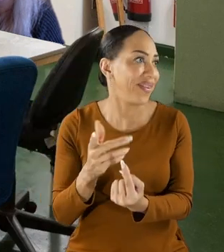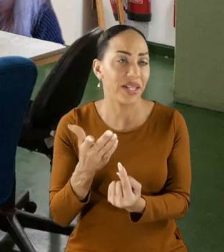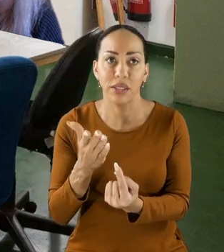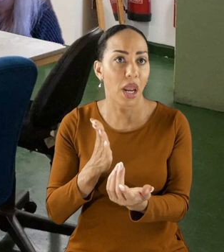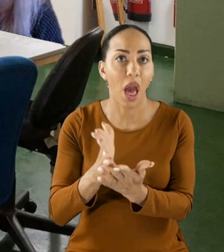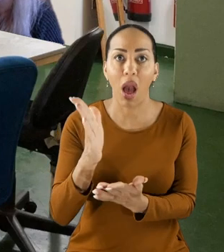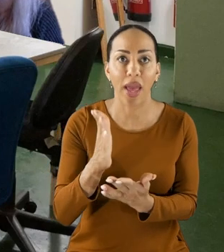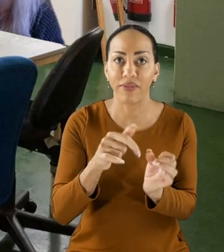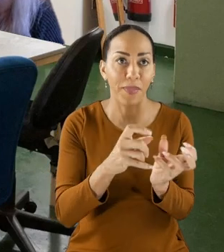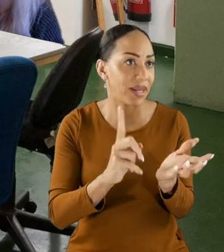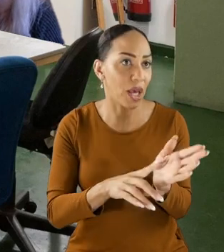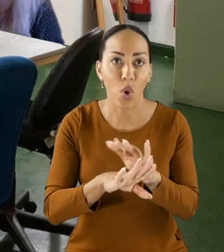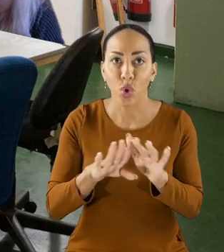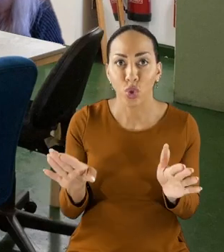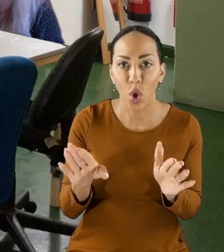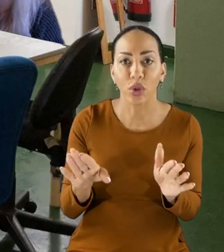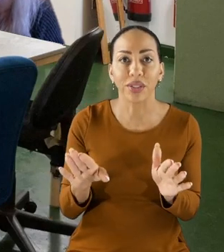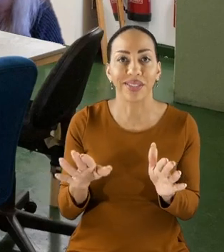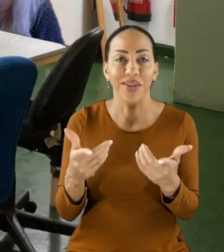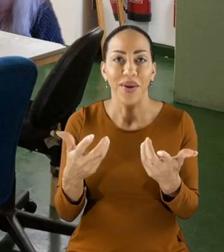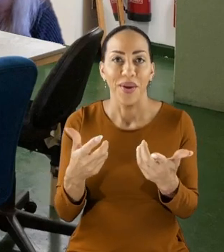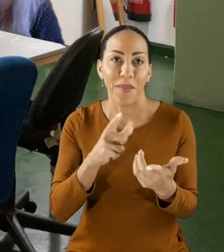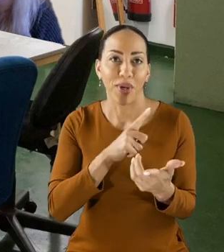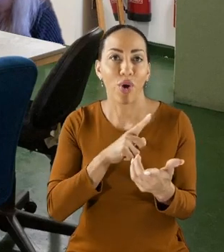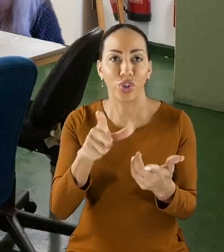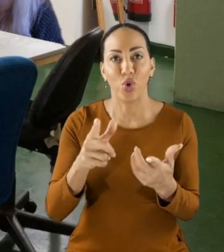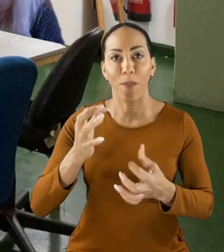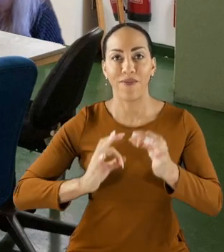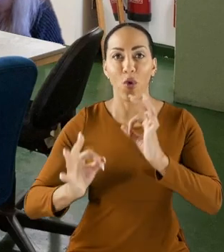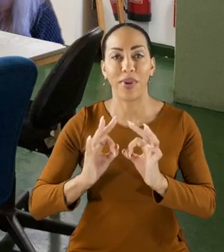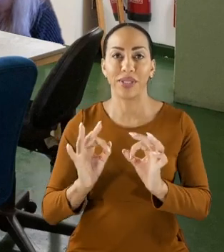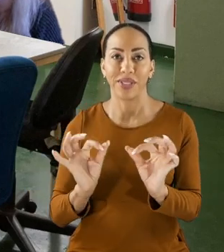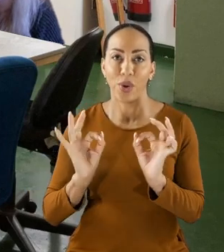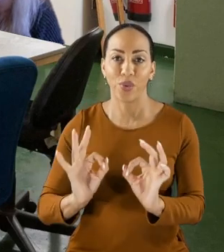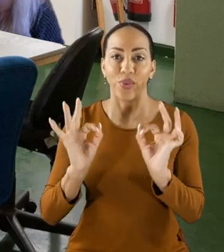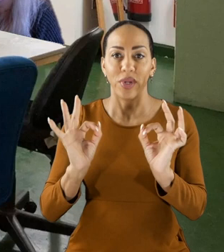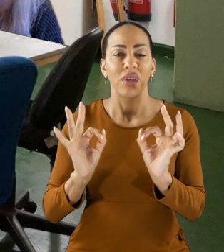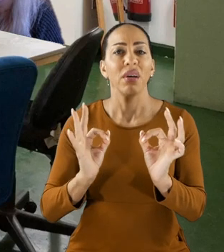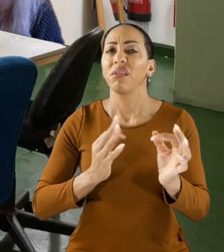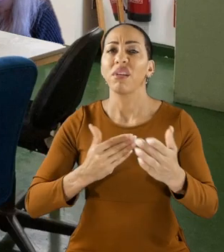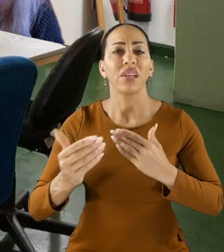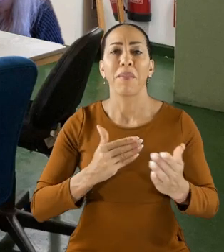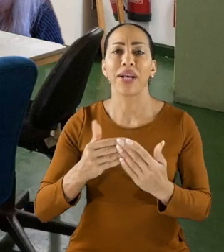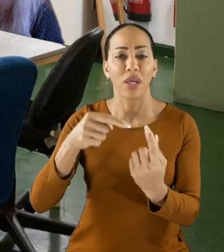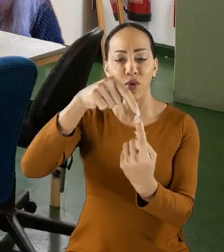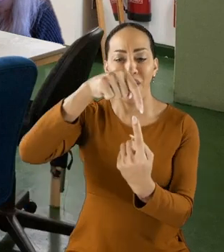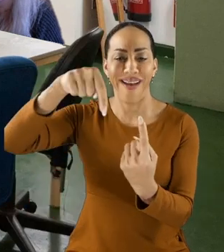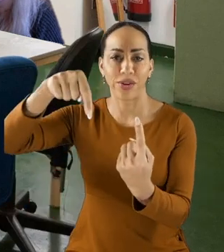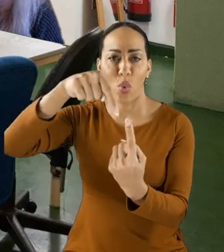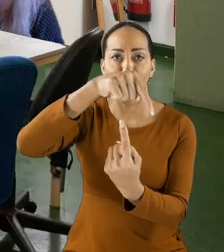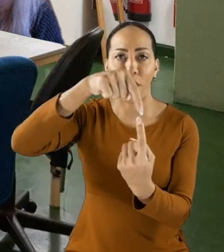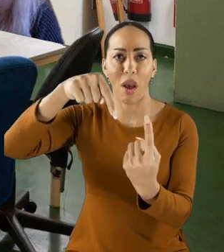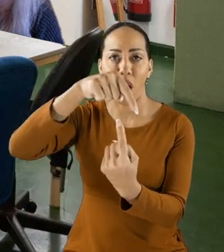it's live or not, and you perform with that. And I don't think it matters if sometimes you're ahead or